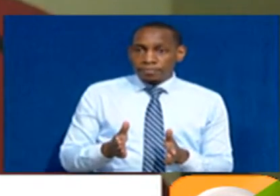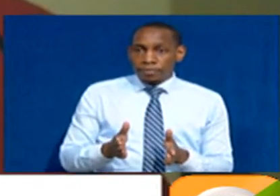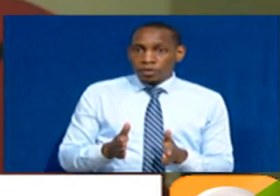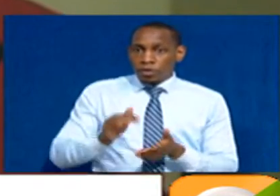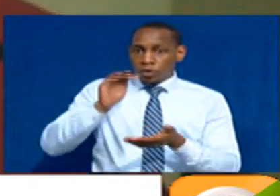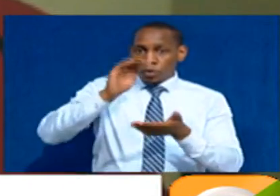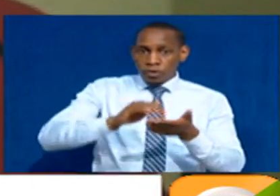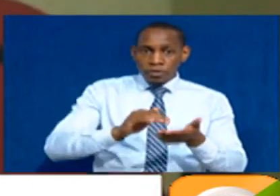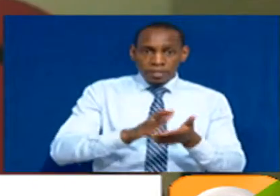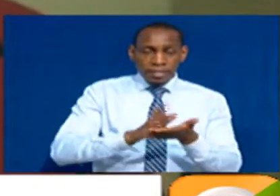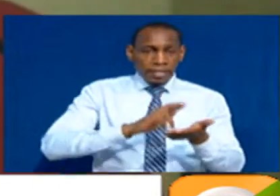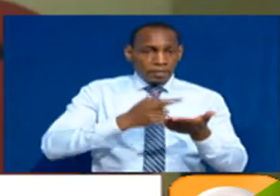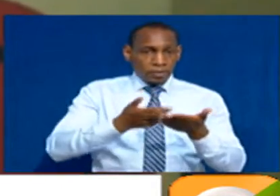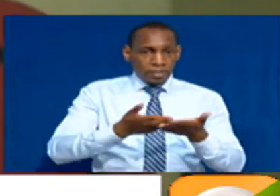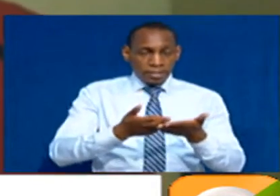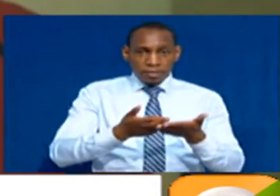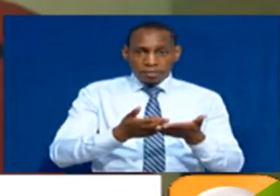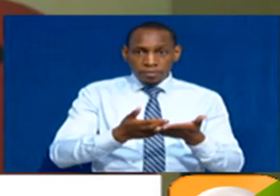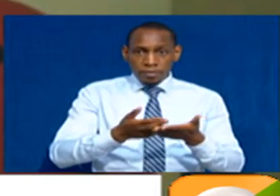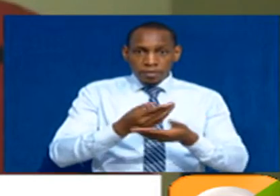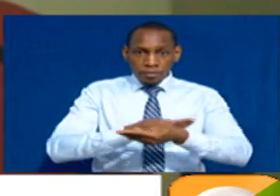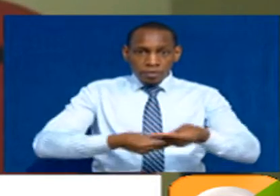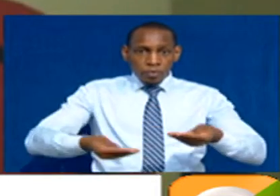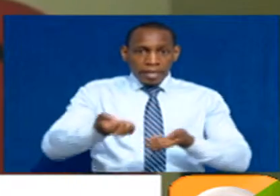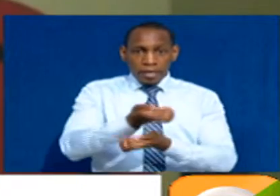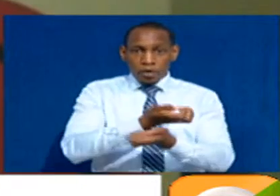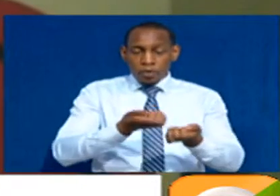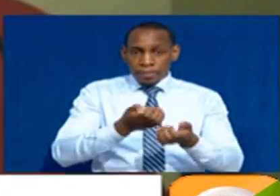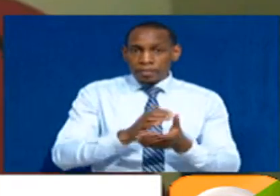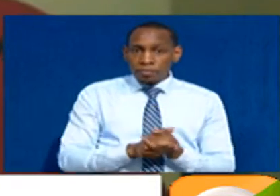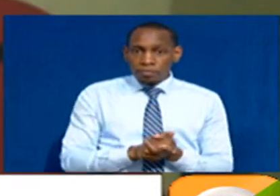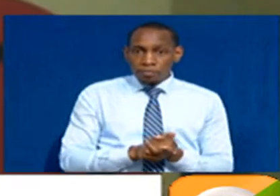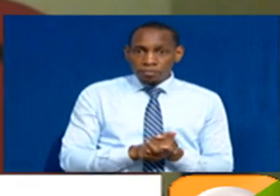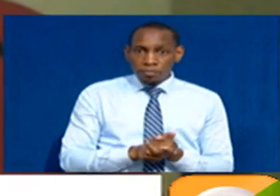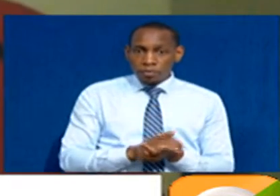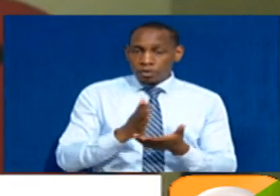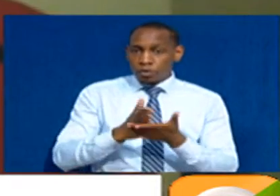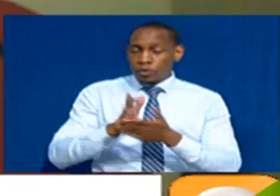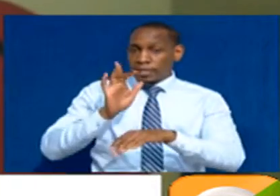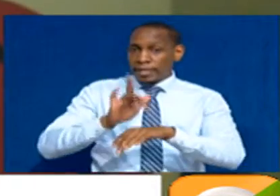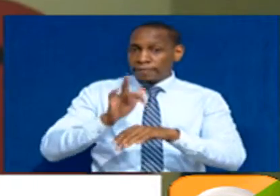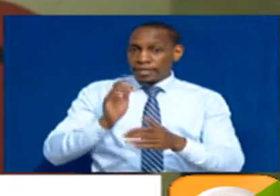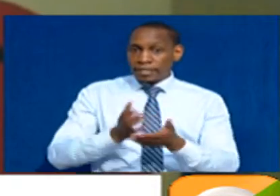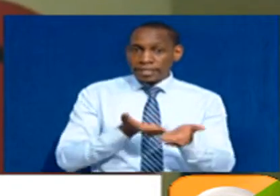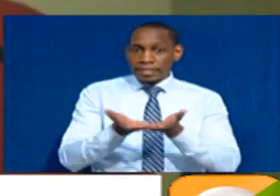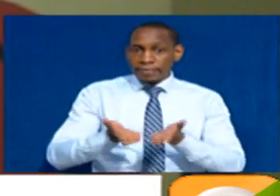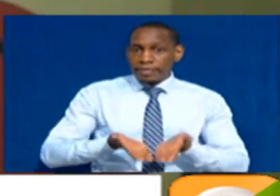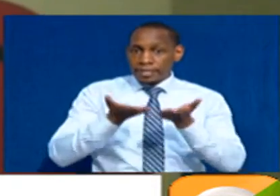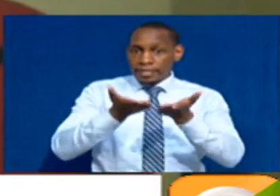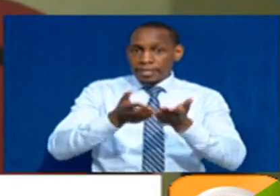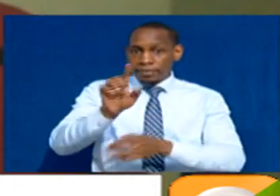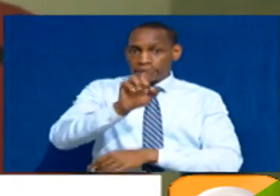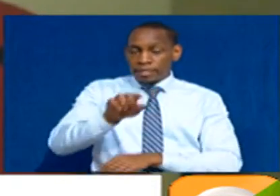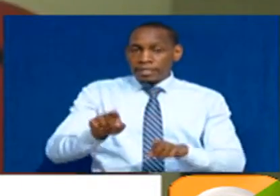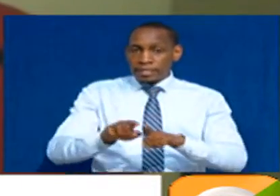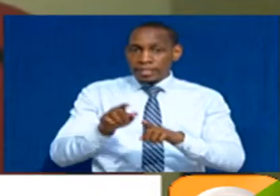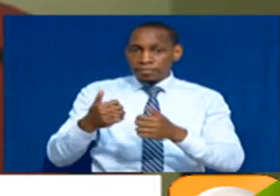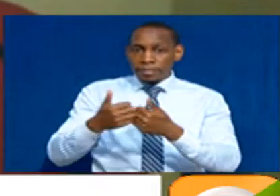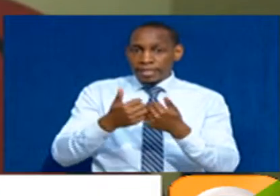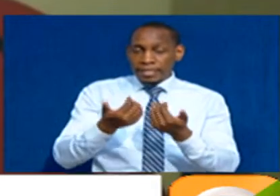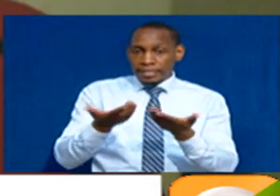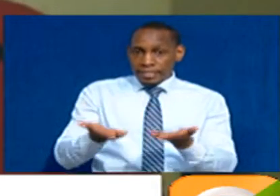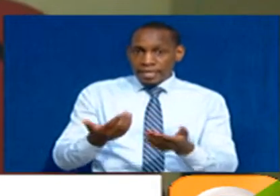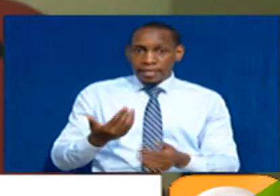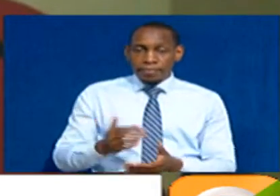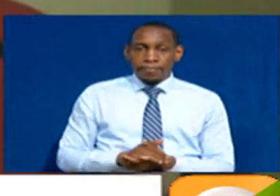the reducing the amount of resources that is circulating within the economy? You know, does that compromise, you know, service delivery? And right now we are struggling as a